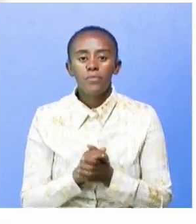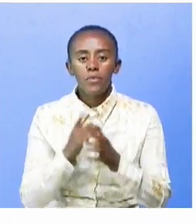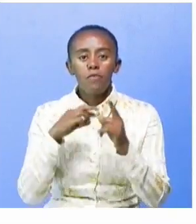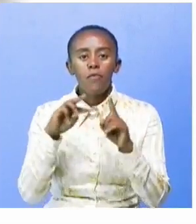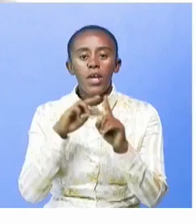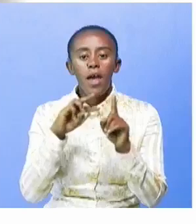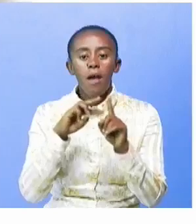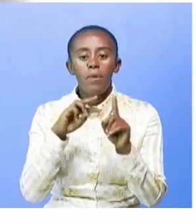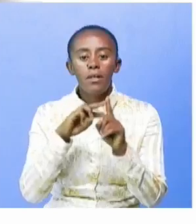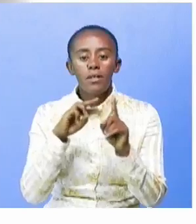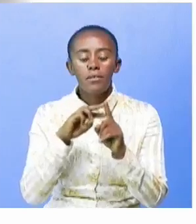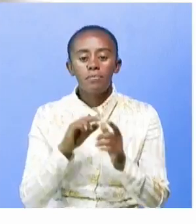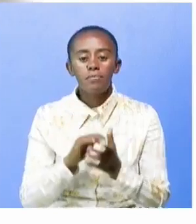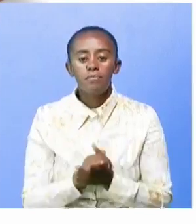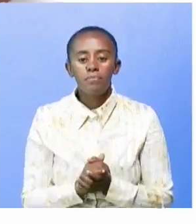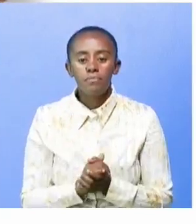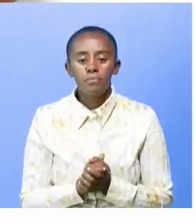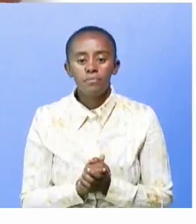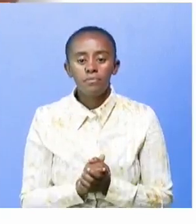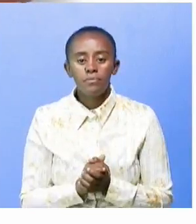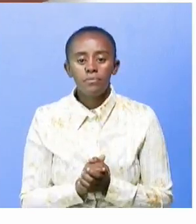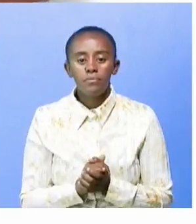vocabulary.